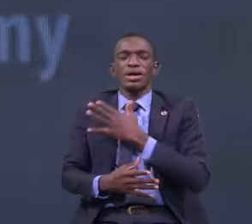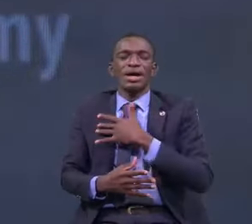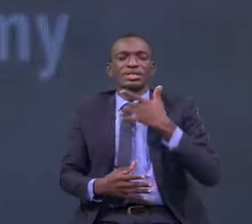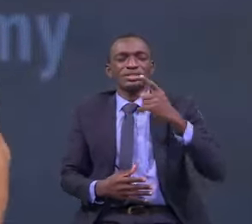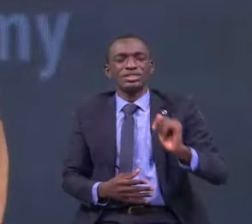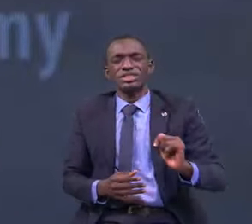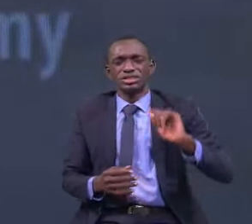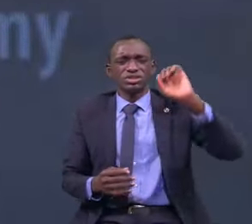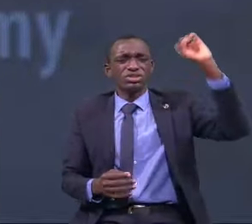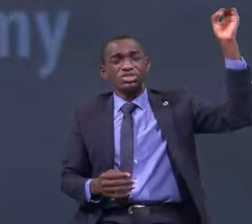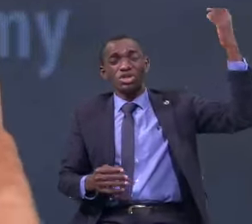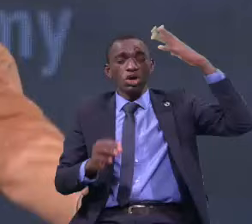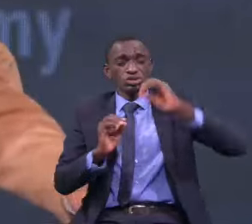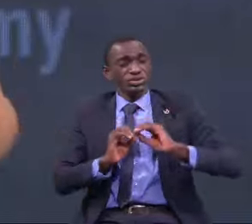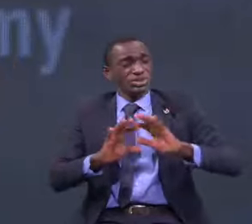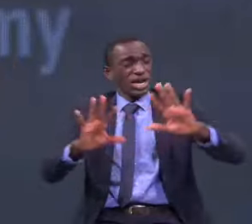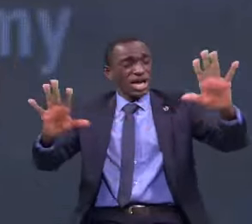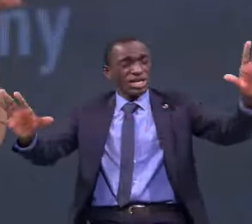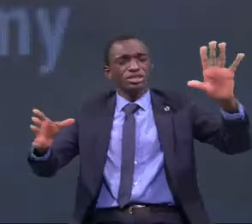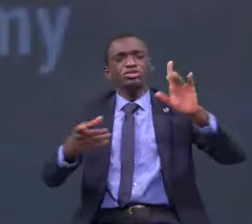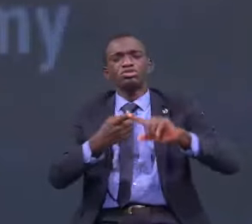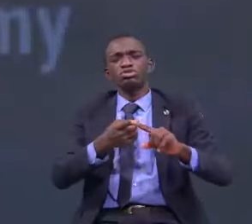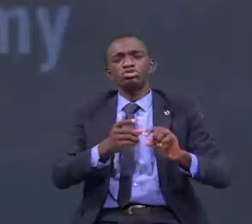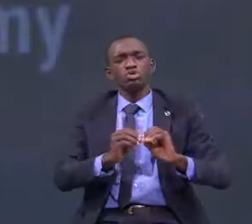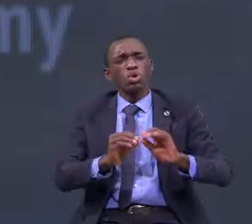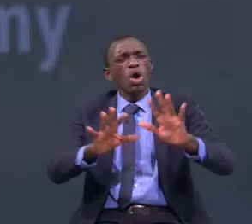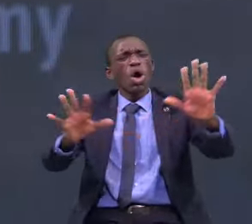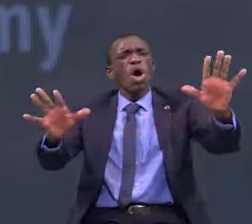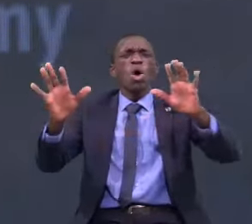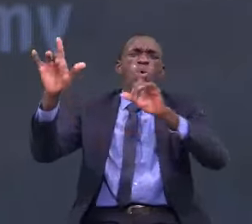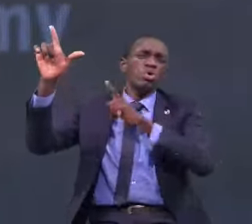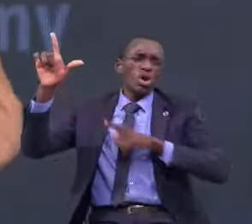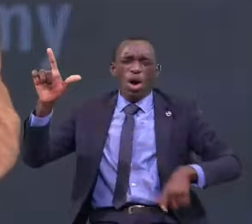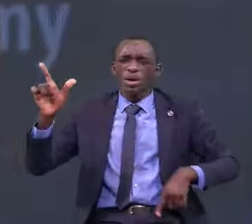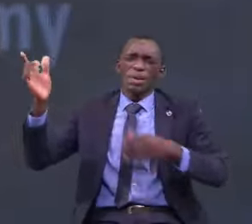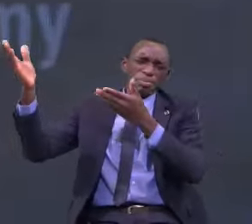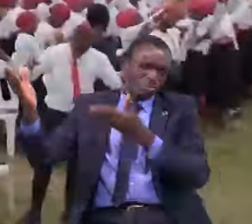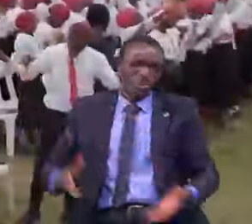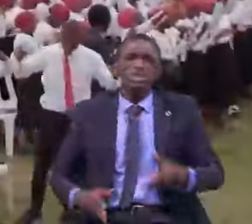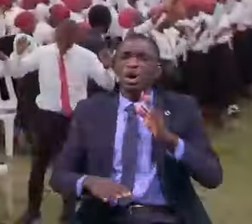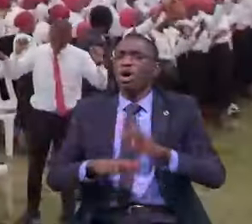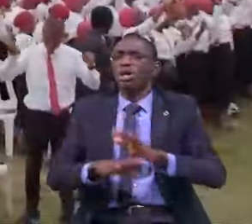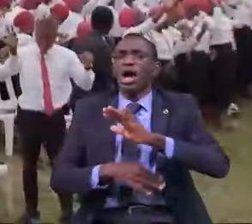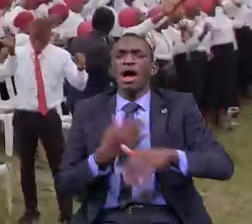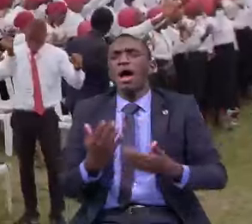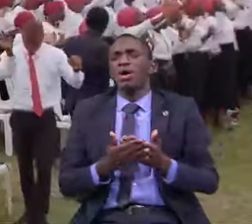to glow. Bring upon every life in Jesus'